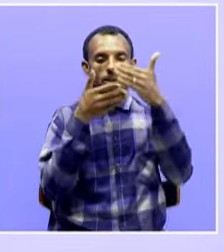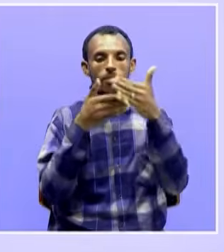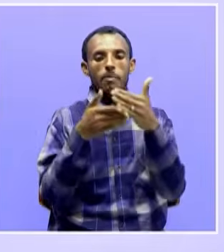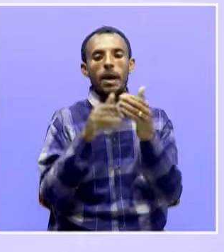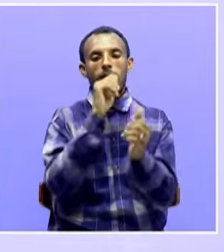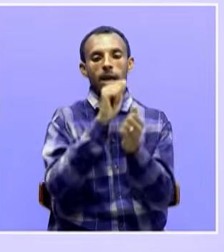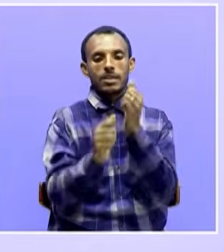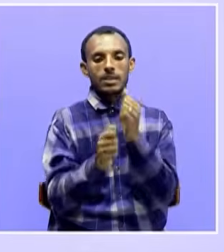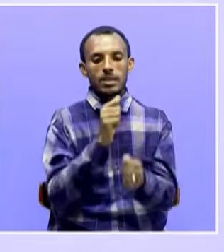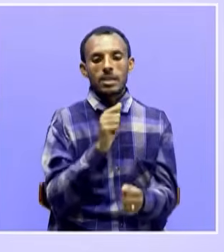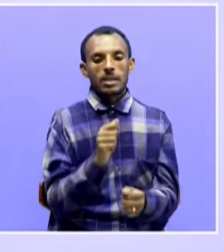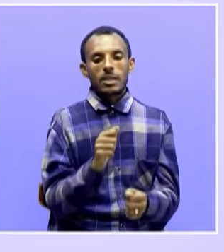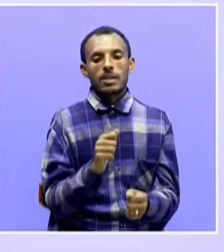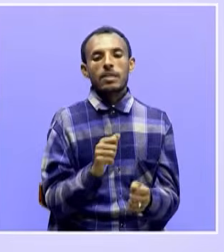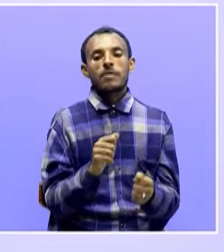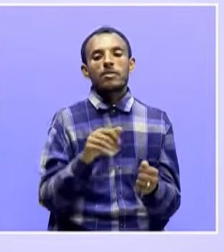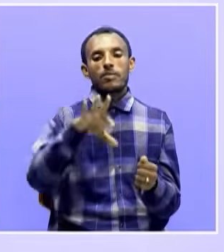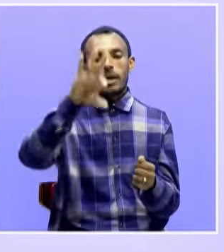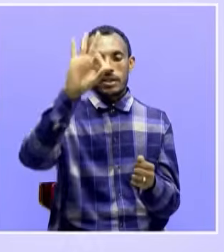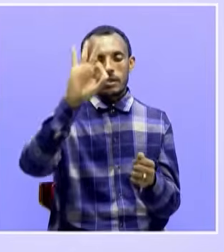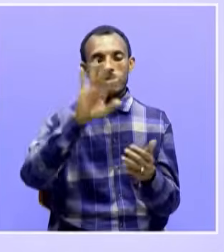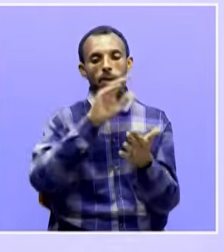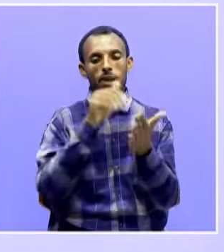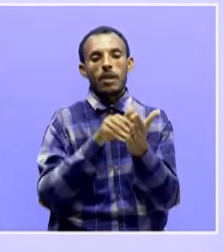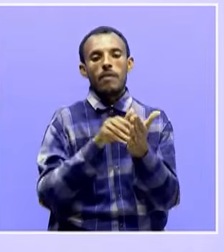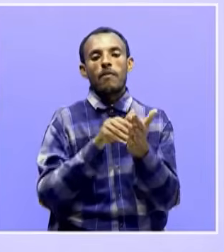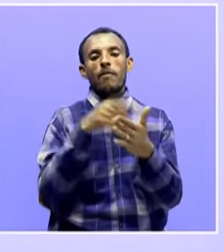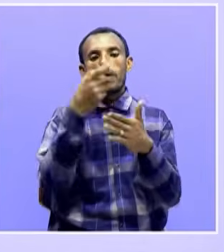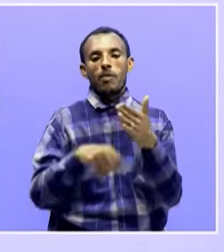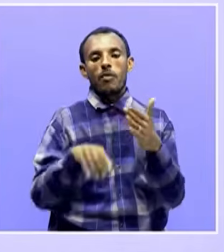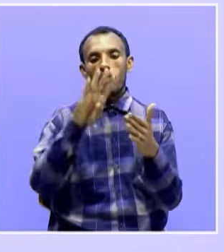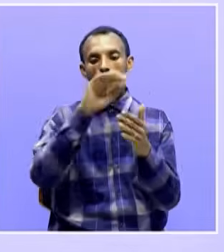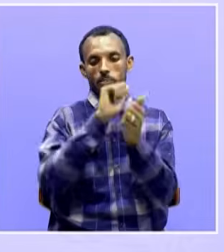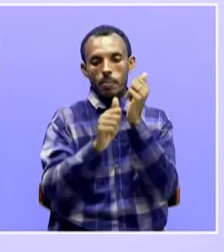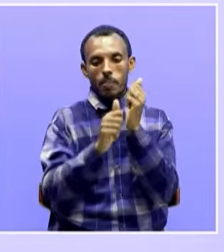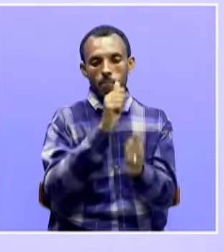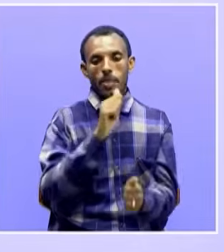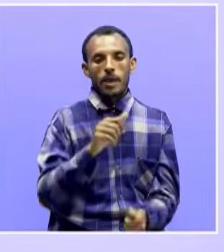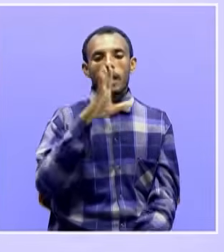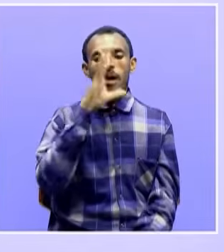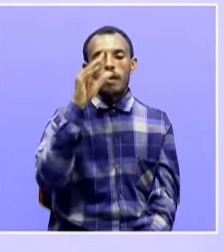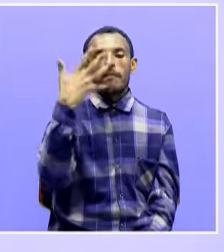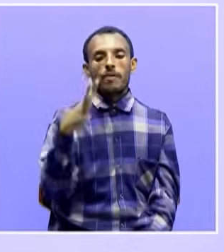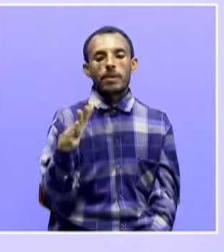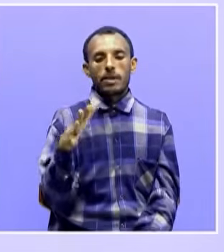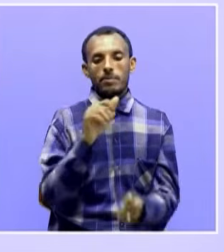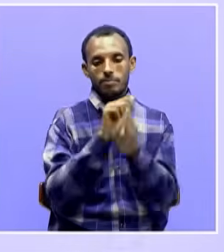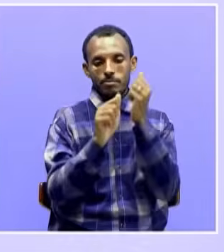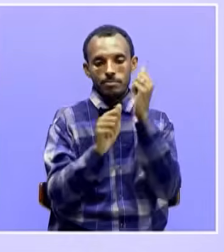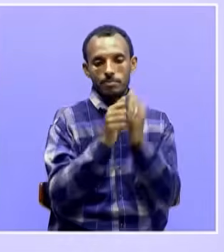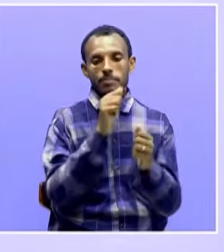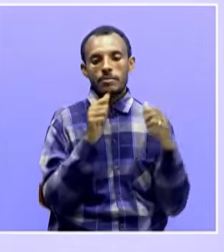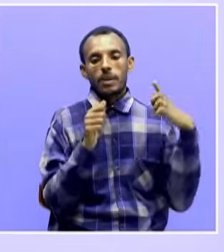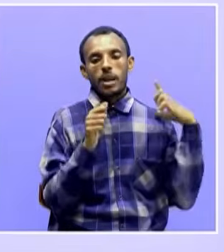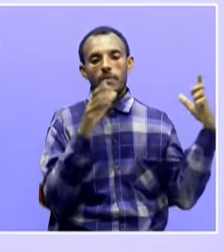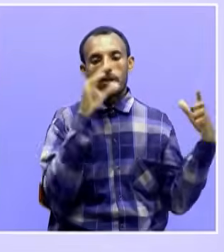cancelling. Let's try to find the middle values. Here, let's cancel 4 and 15. Let's cancel the left and the right part